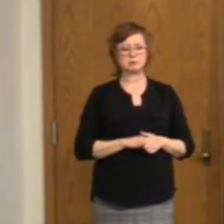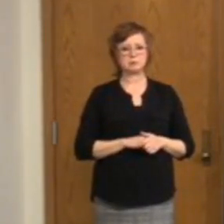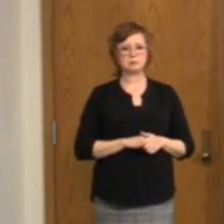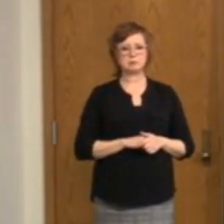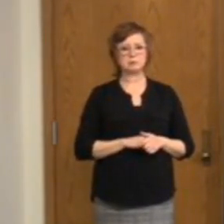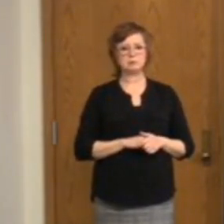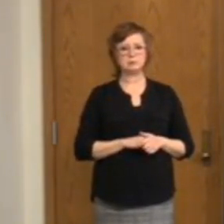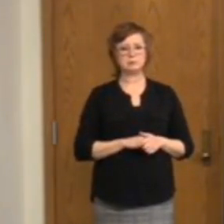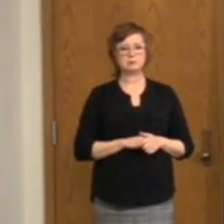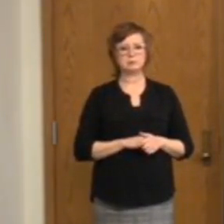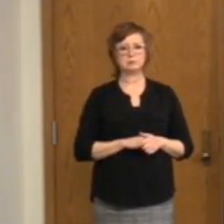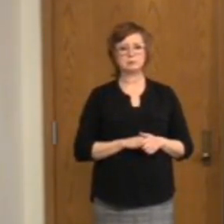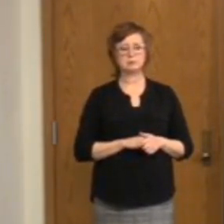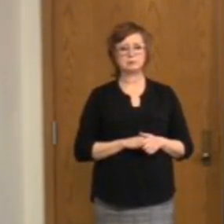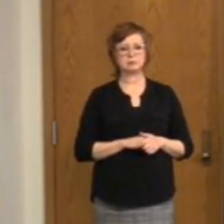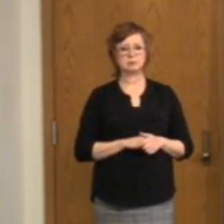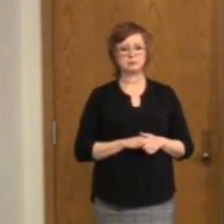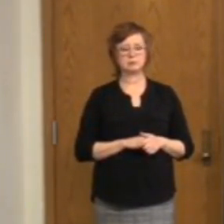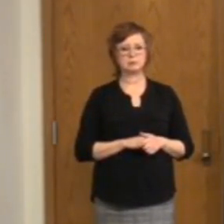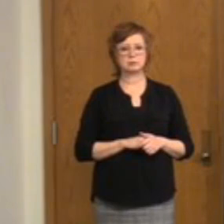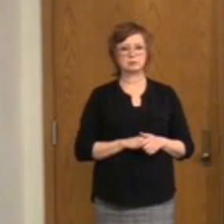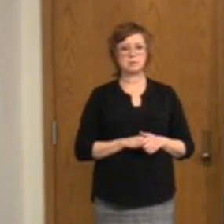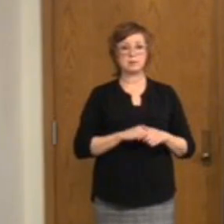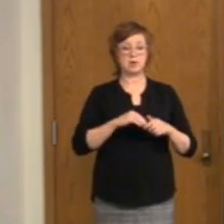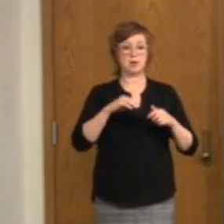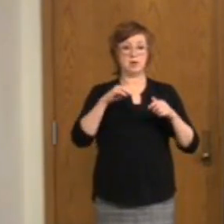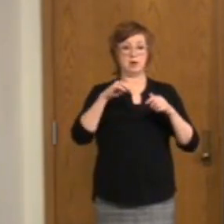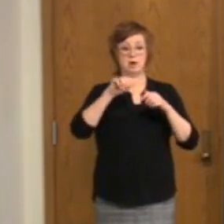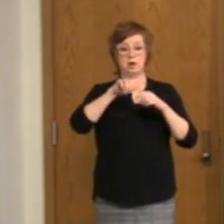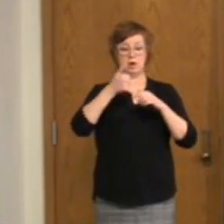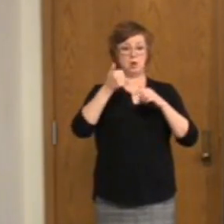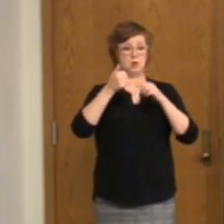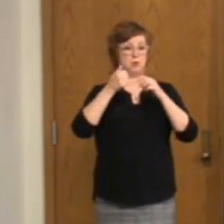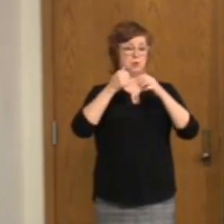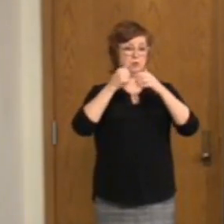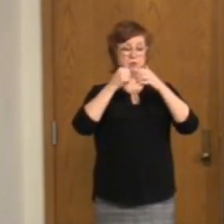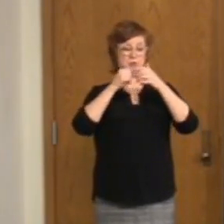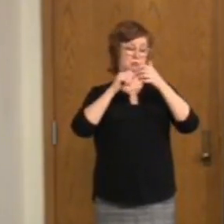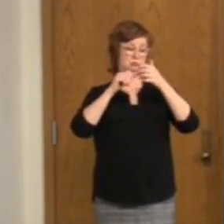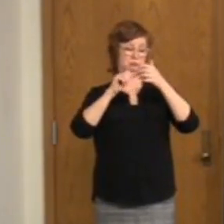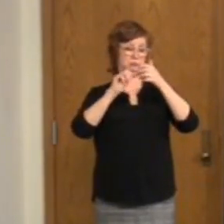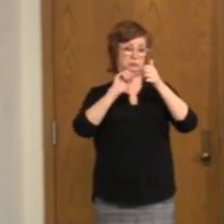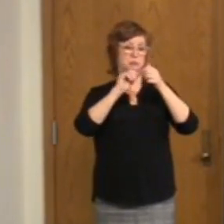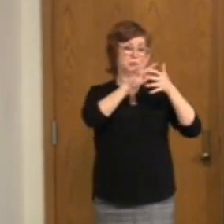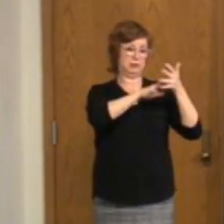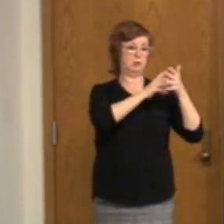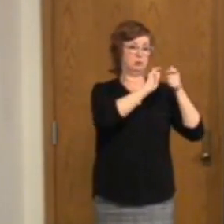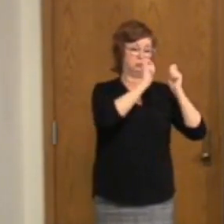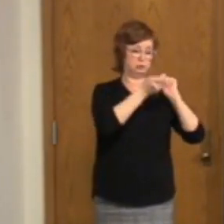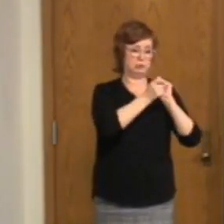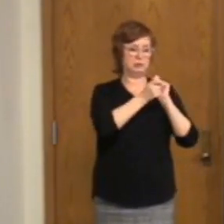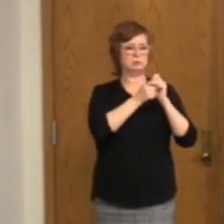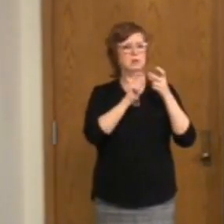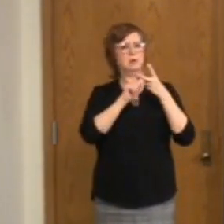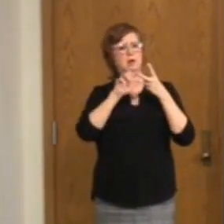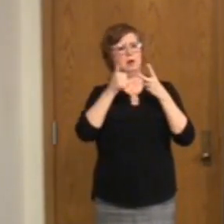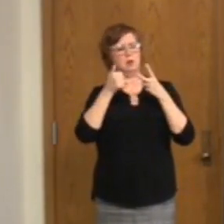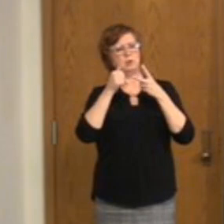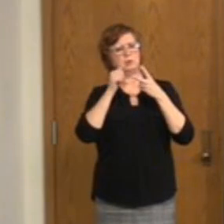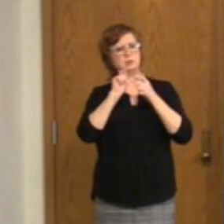it changes even further when you consider that, as Dr. Shahab had said at the outset, that the real risk